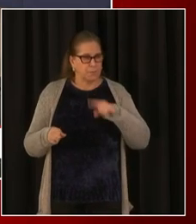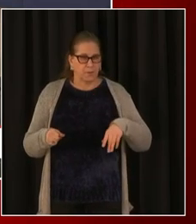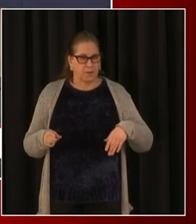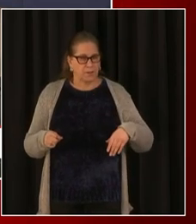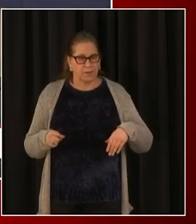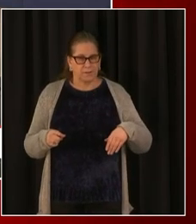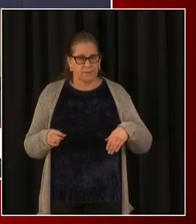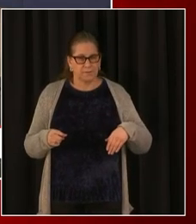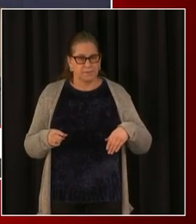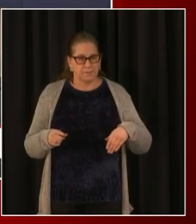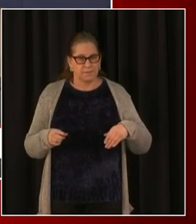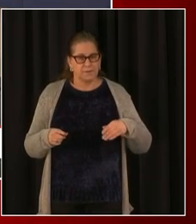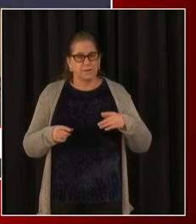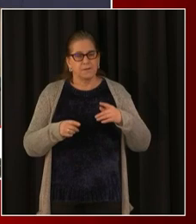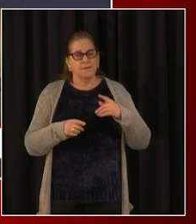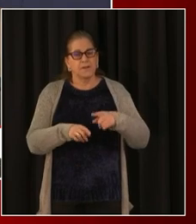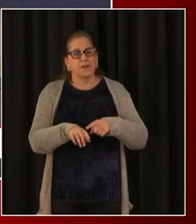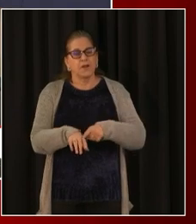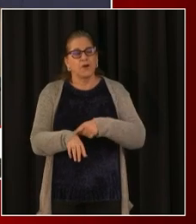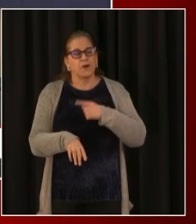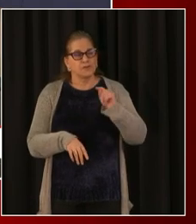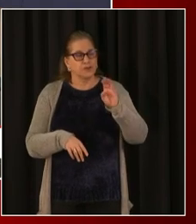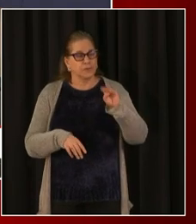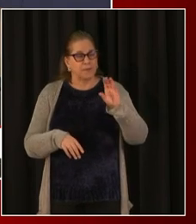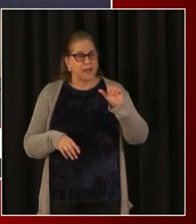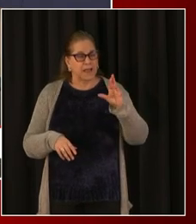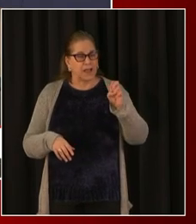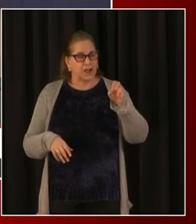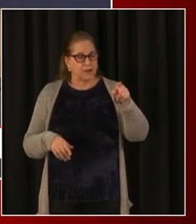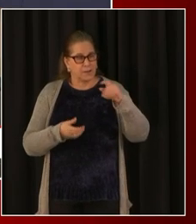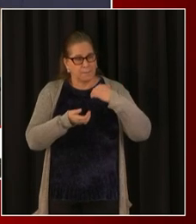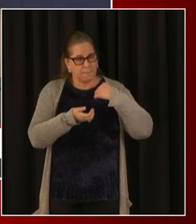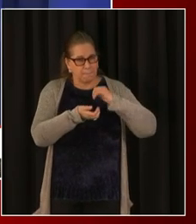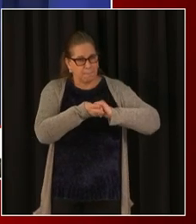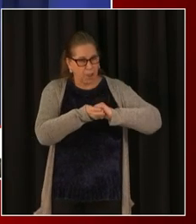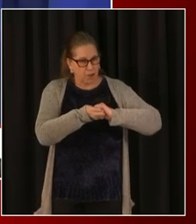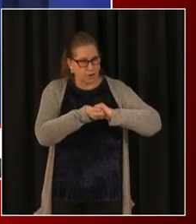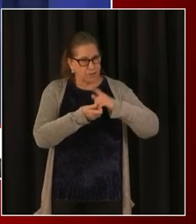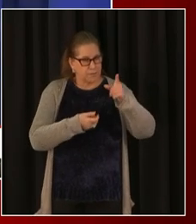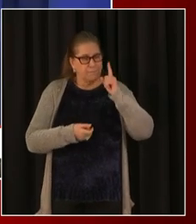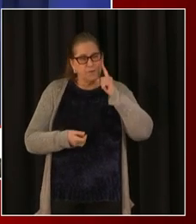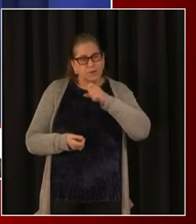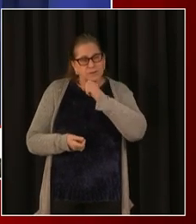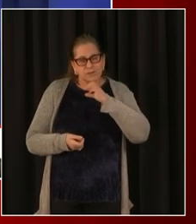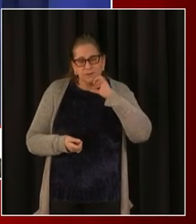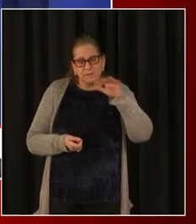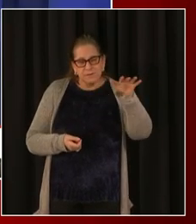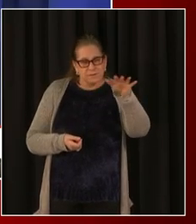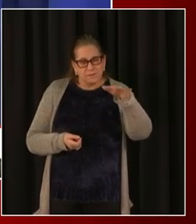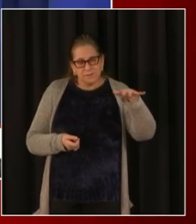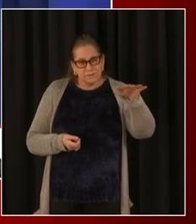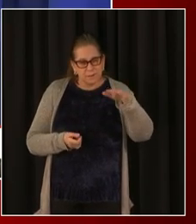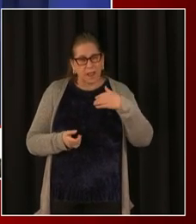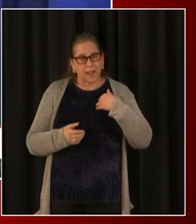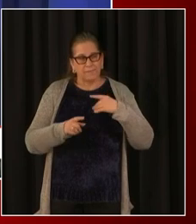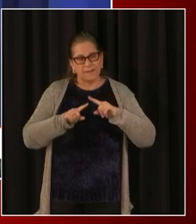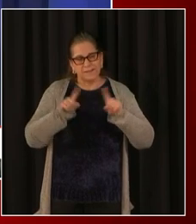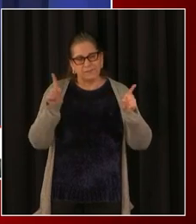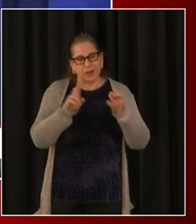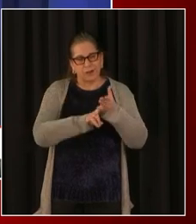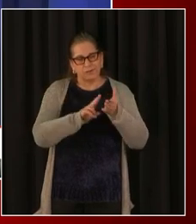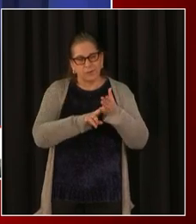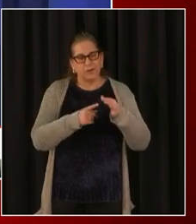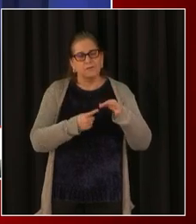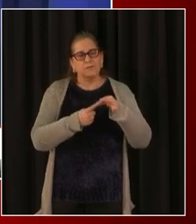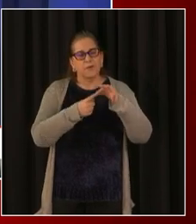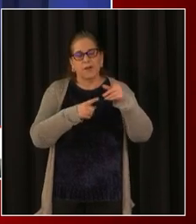those who are in the long-term care partnership. But I do want to make sure that I can just briefly